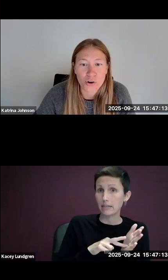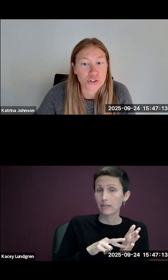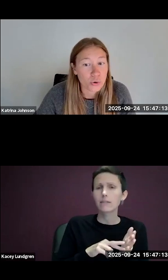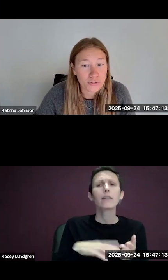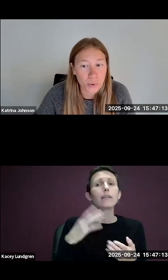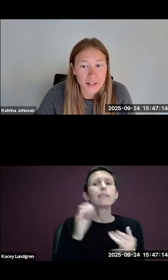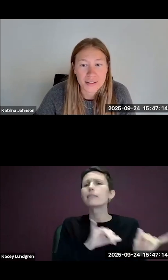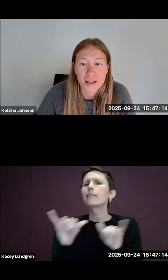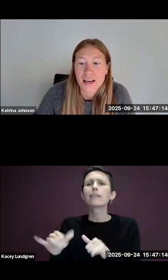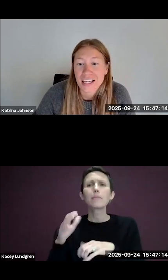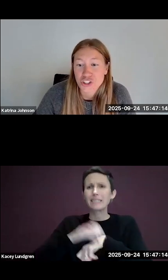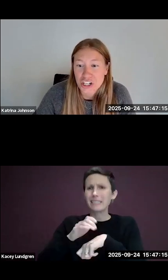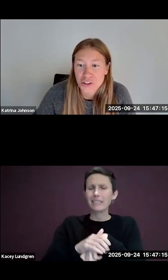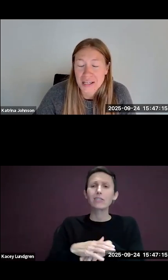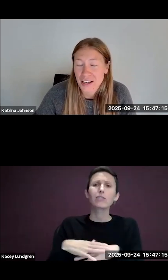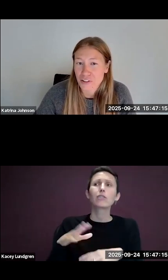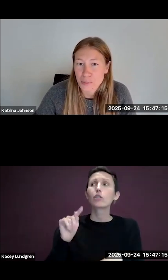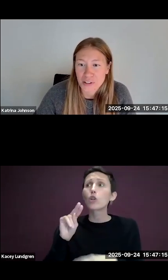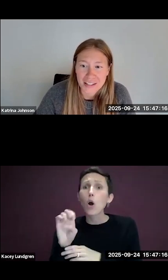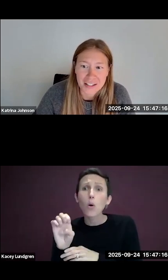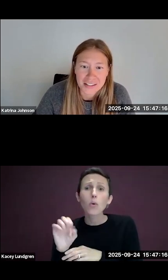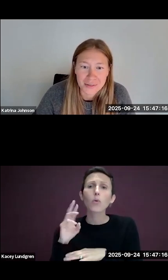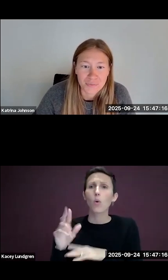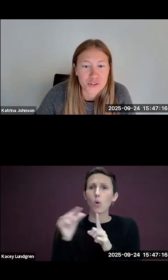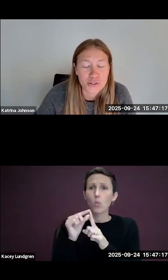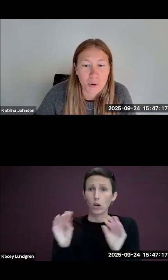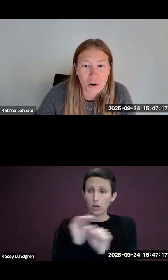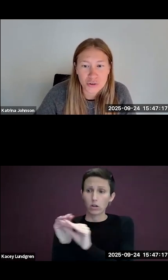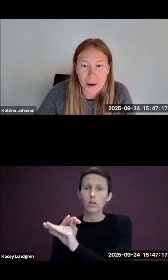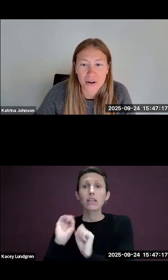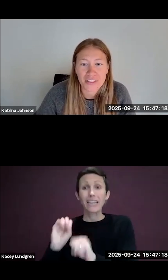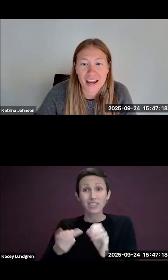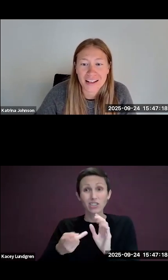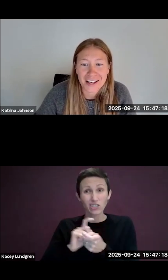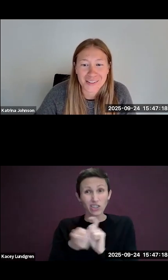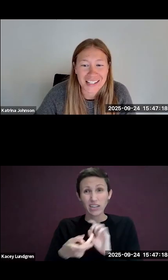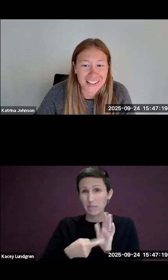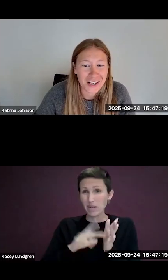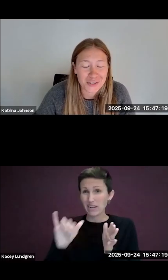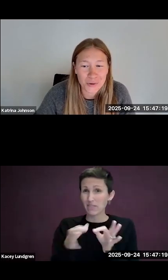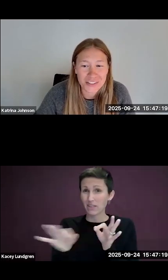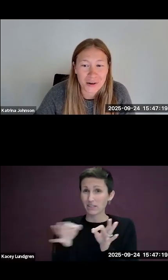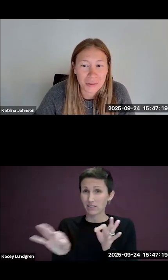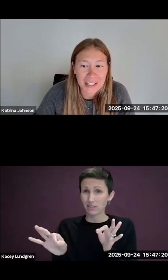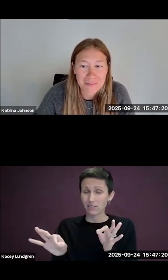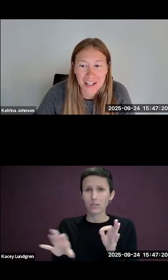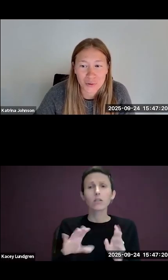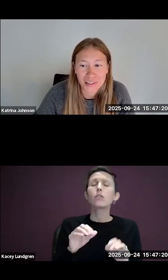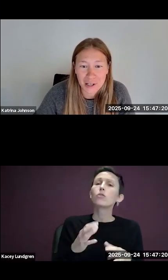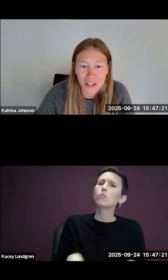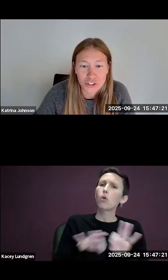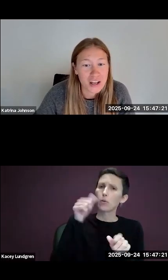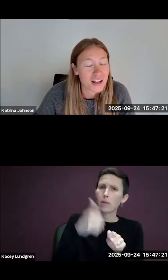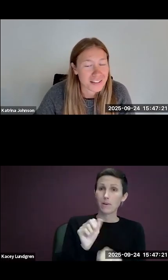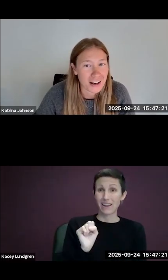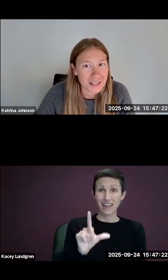word order or tone of voice can change the meaning of a spoken sentence. So it's important to remember that ASL stands on its own as a complete